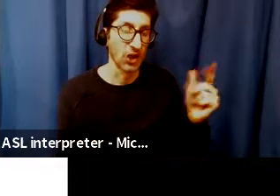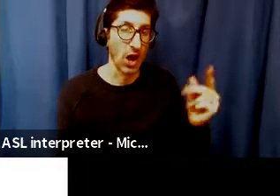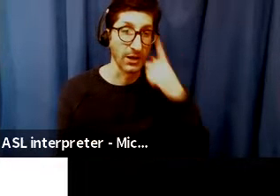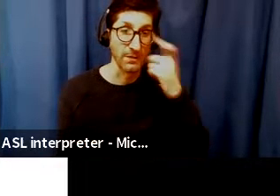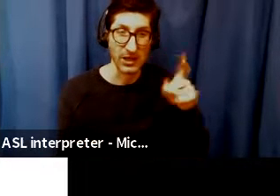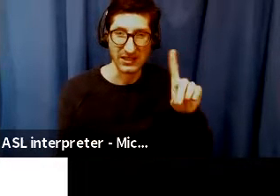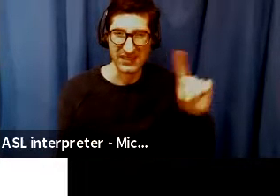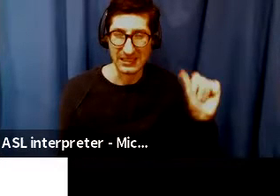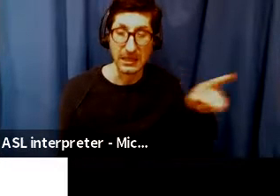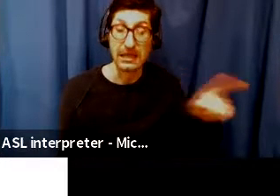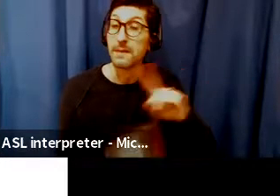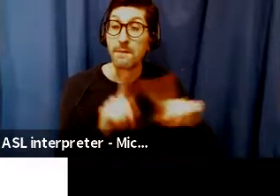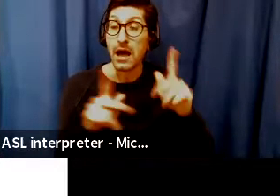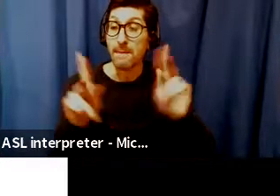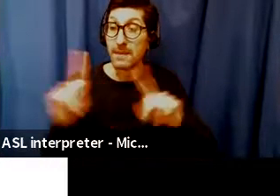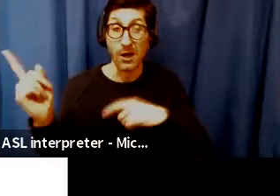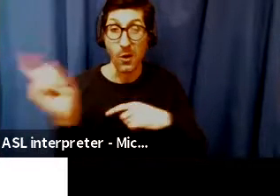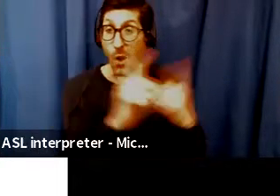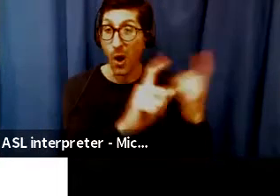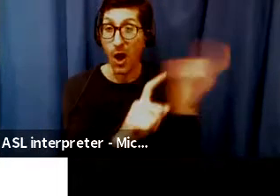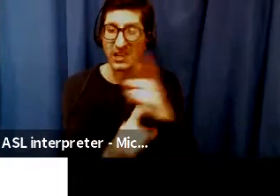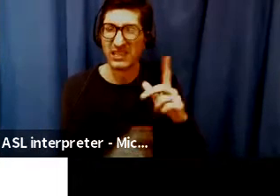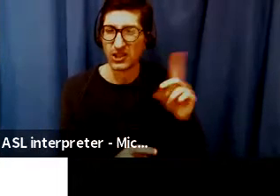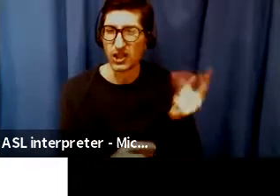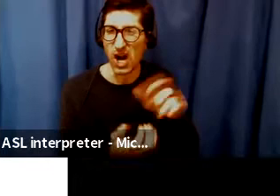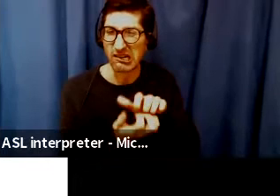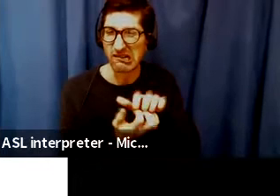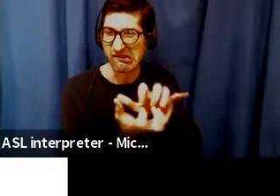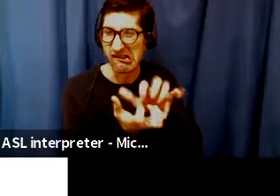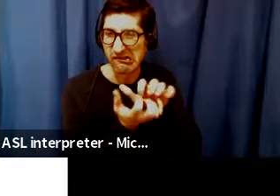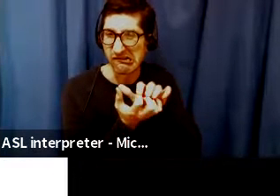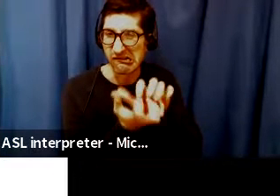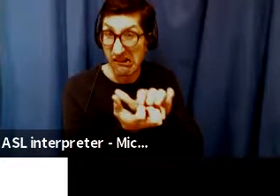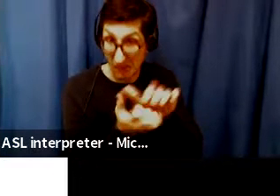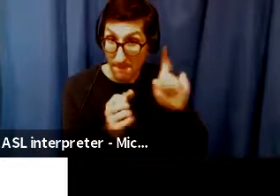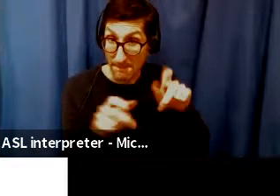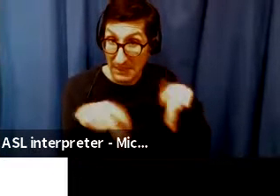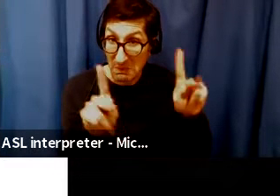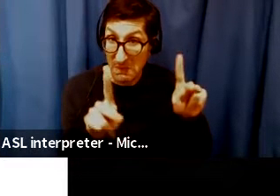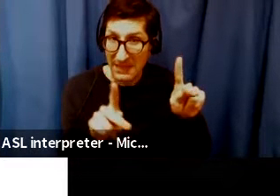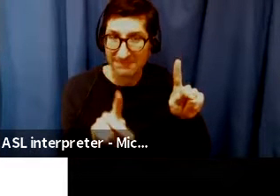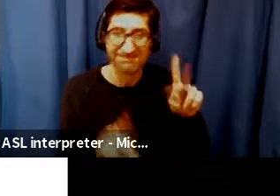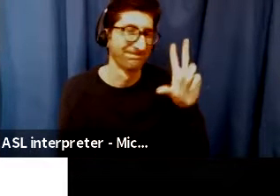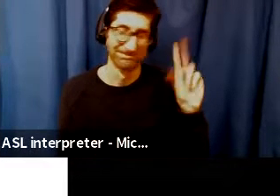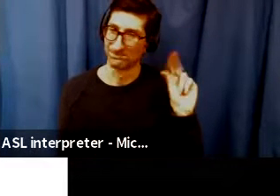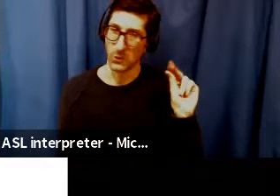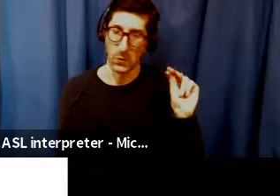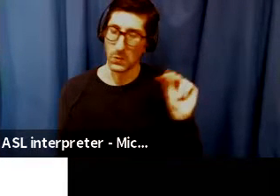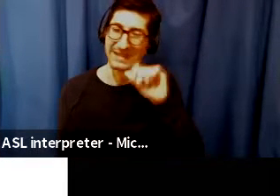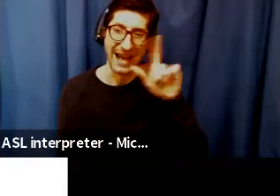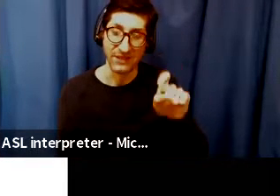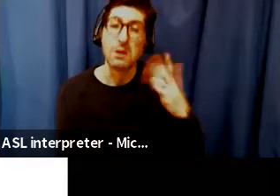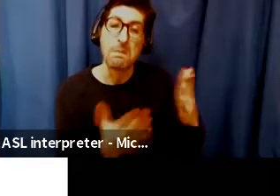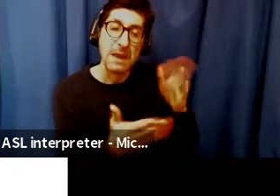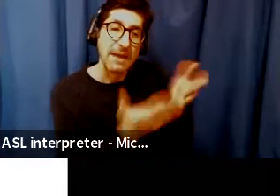someone passes by. Do you have to allow this? And the answer is basically no. You might want to ask